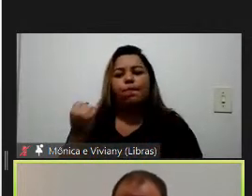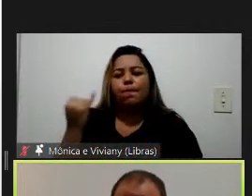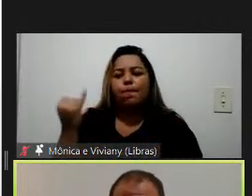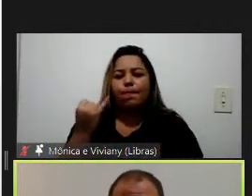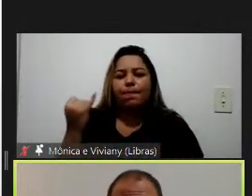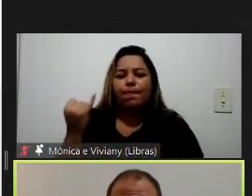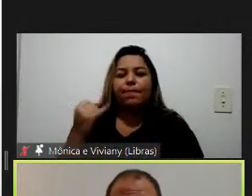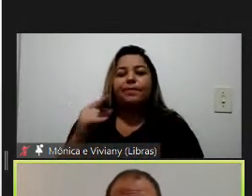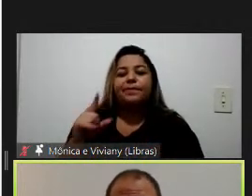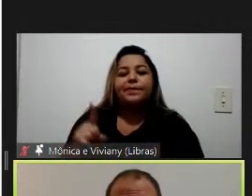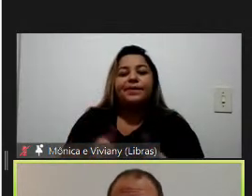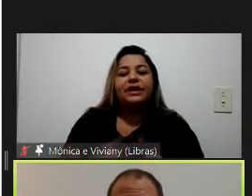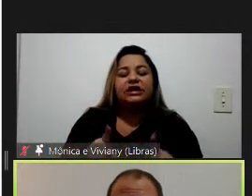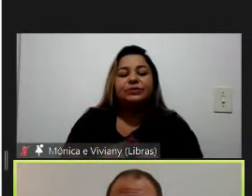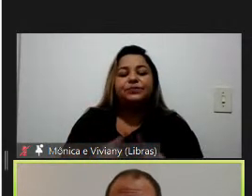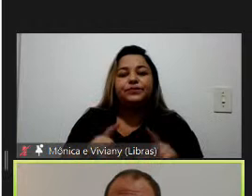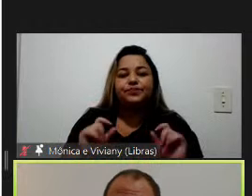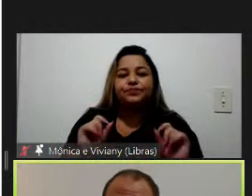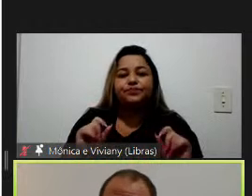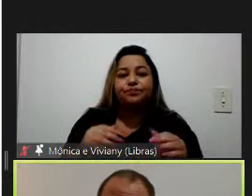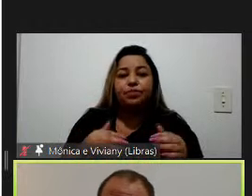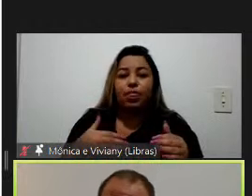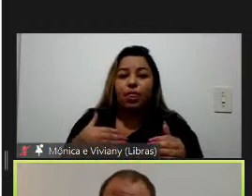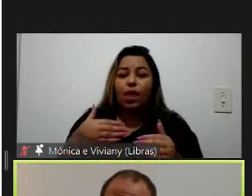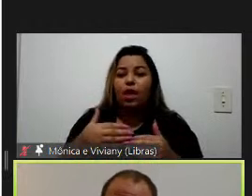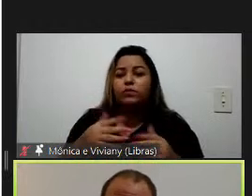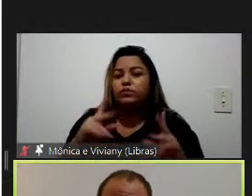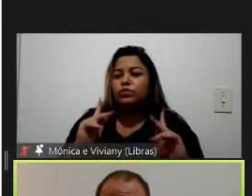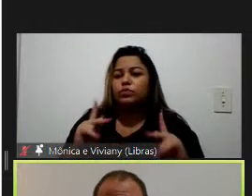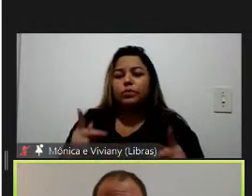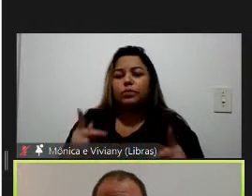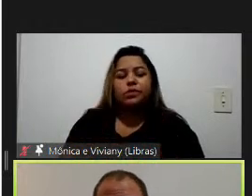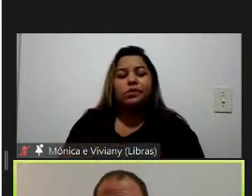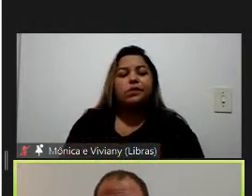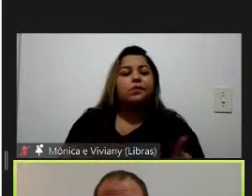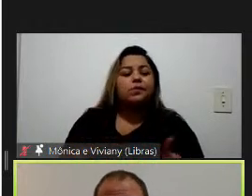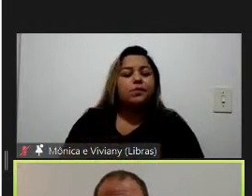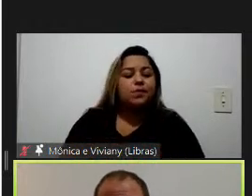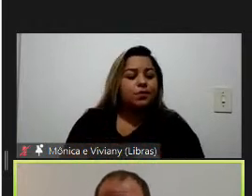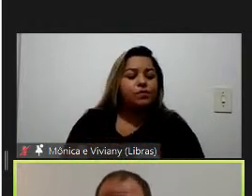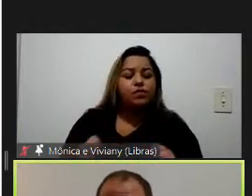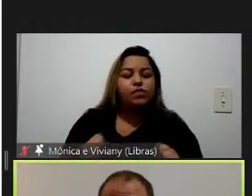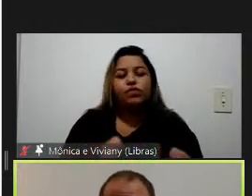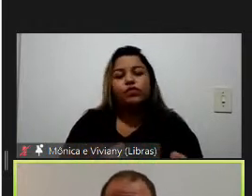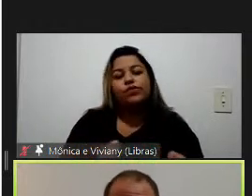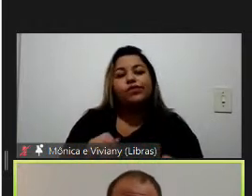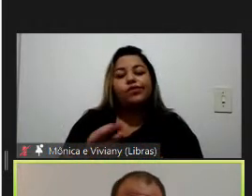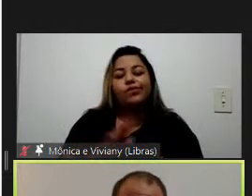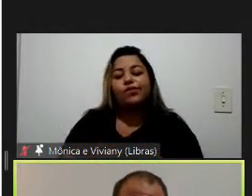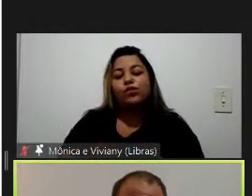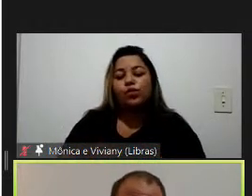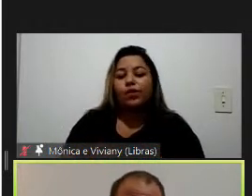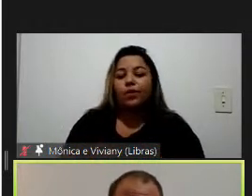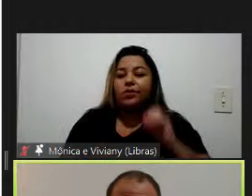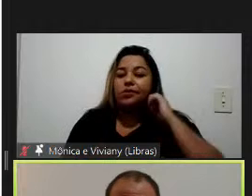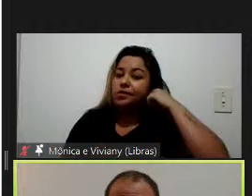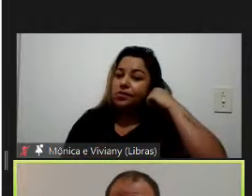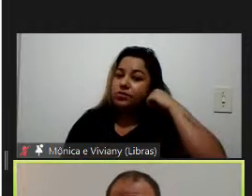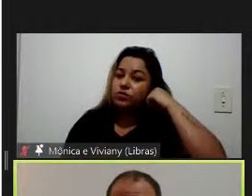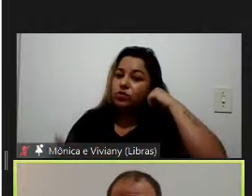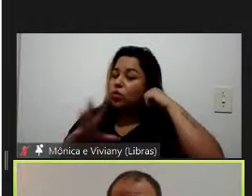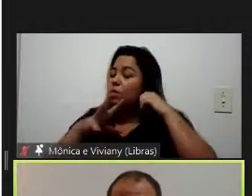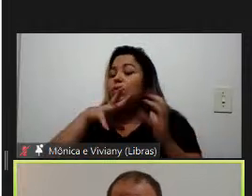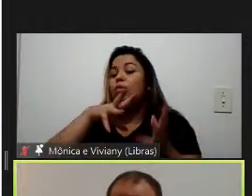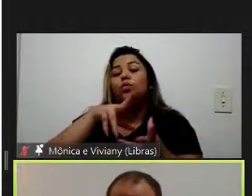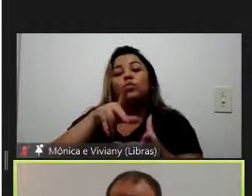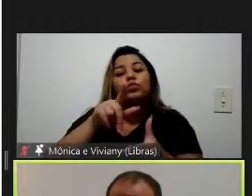health. Here we see the number of children living with obesity worldwide from